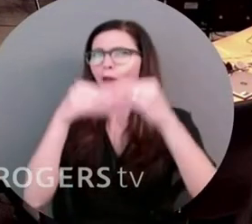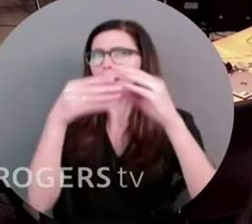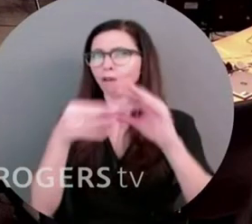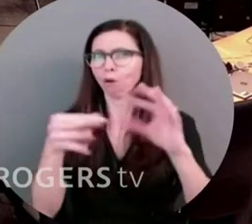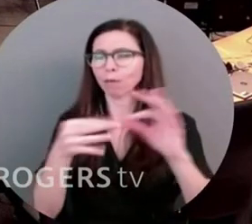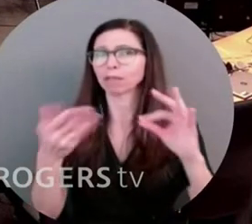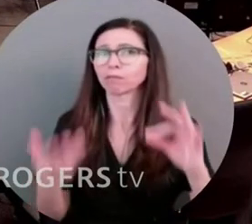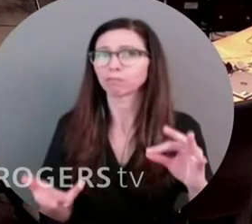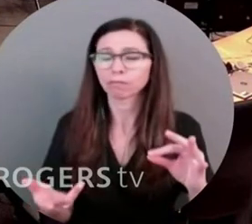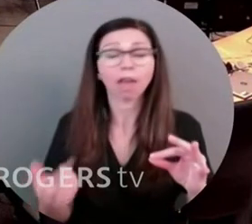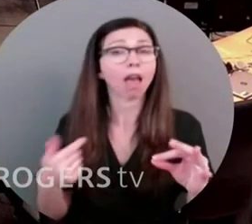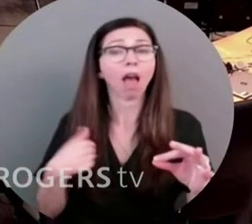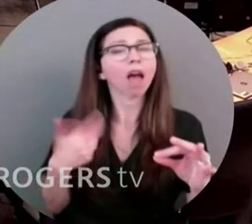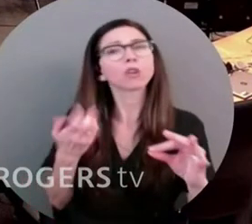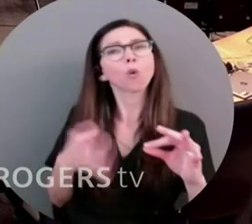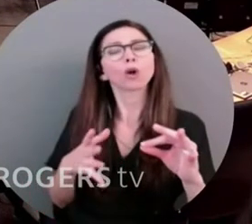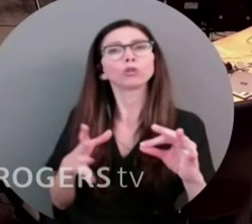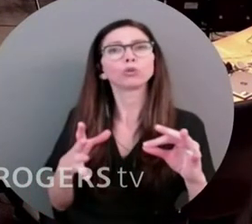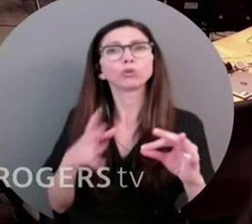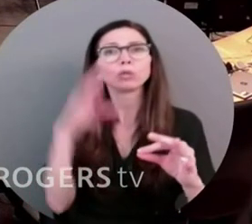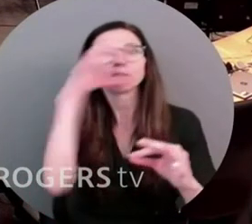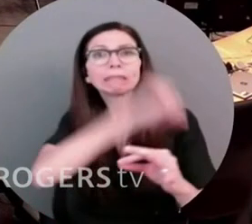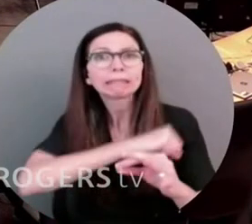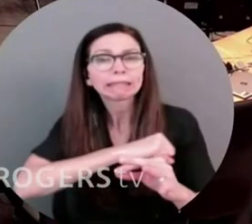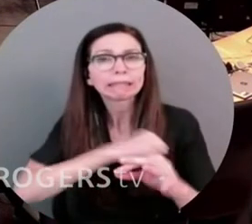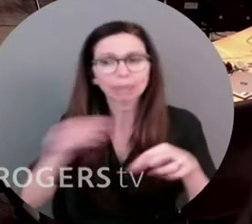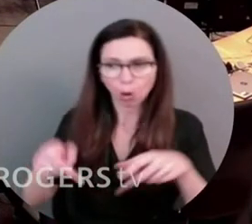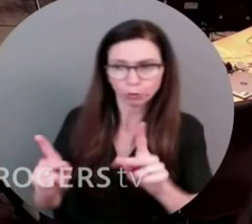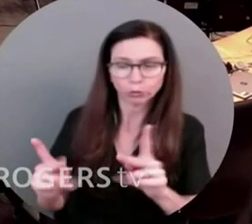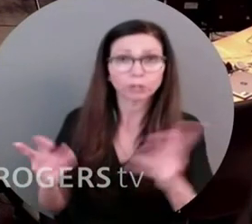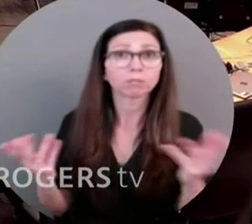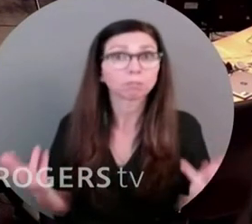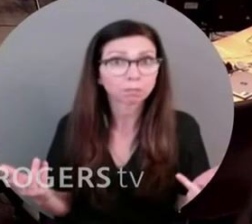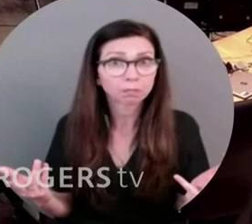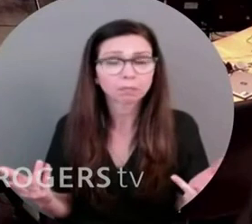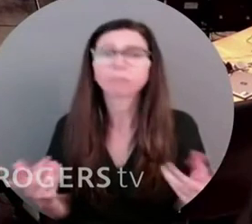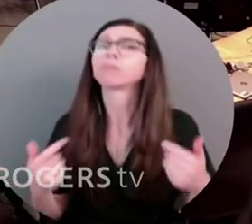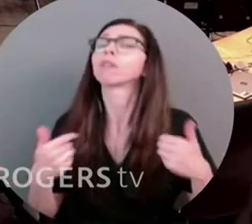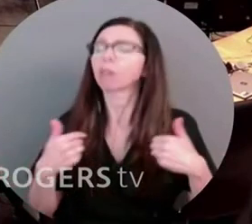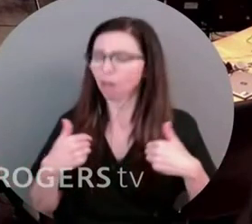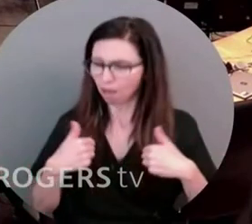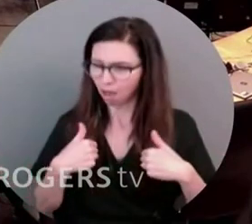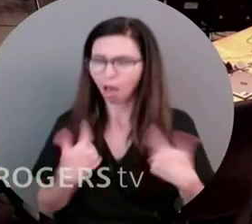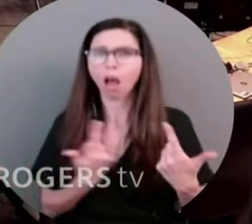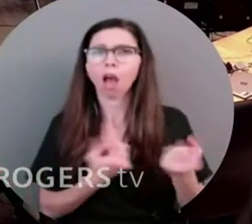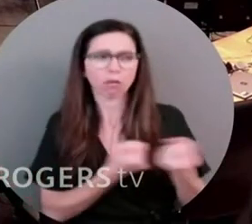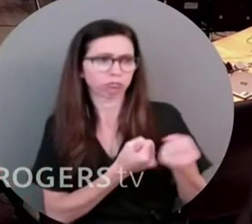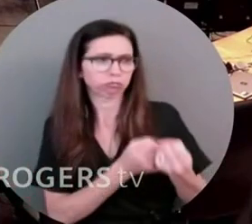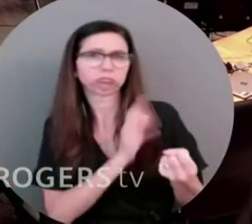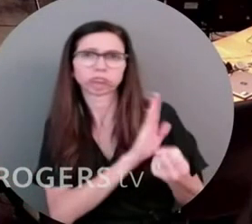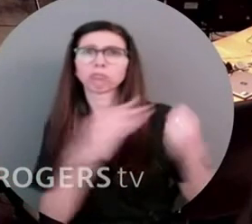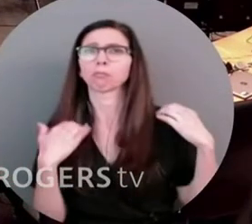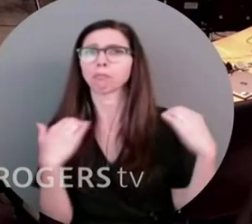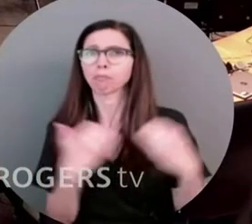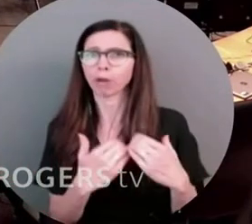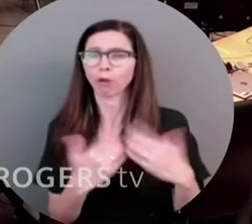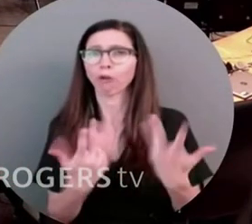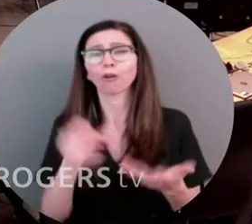an opportunity. I certainly share some of the mayor's feelings that people are getting a little worn out